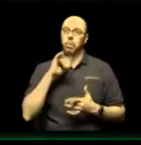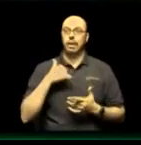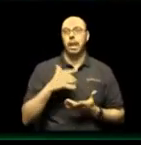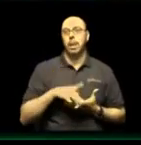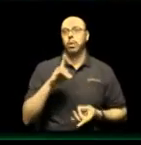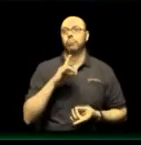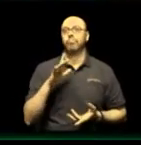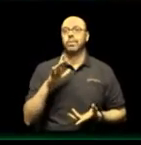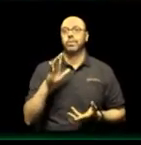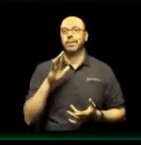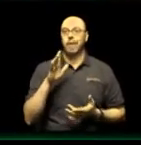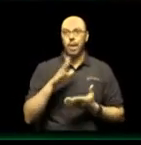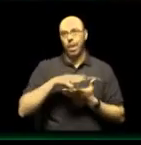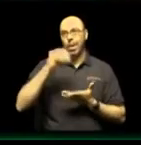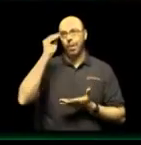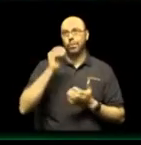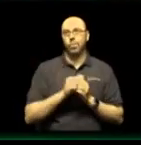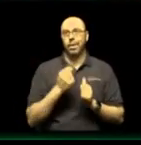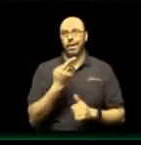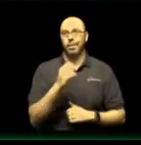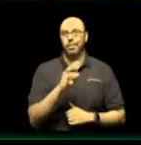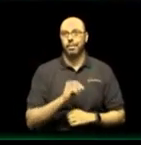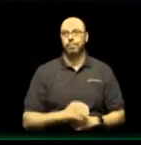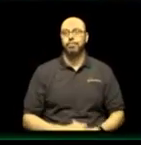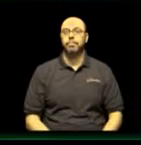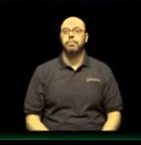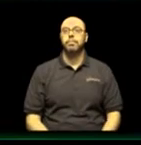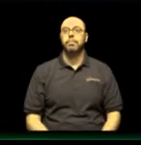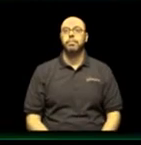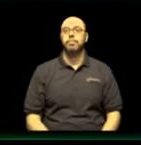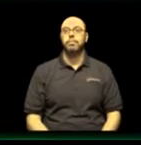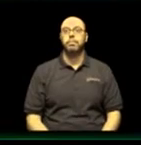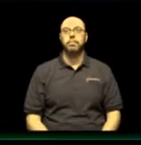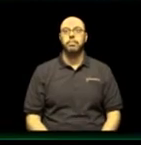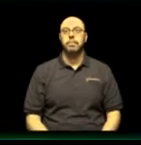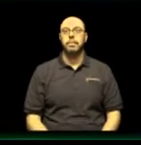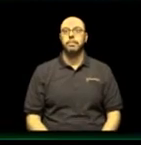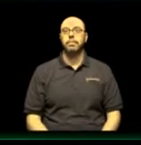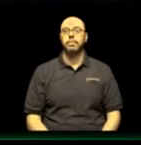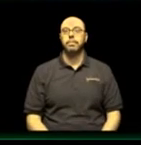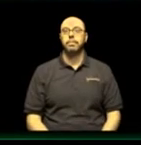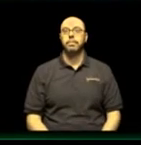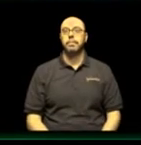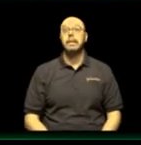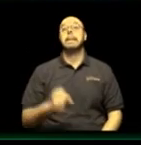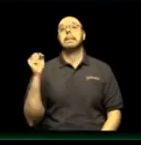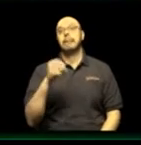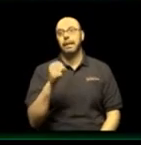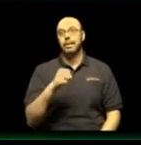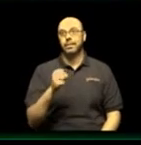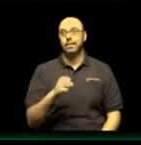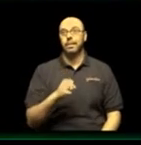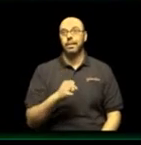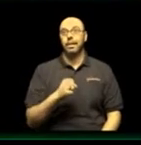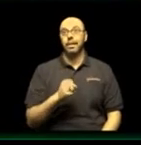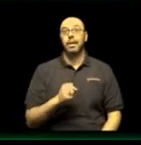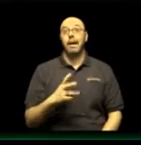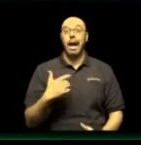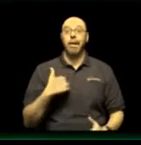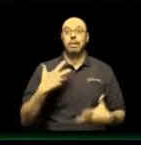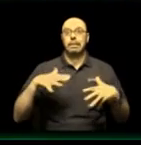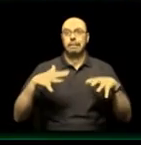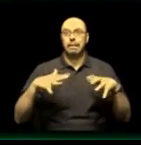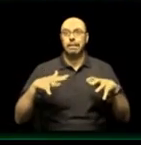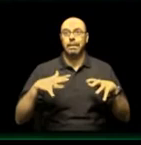Were your parents a little bit nervous about you being a driver? Yes, both of them are very nervous,